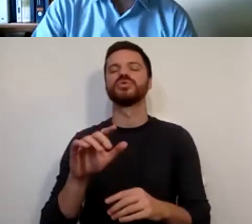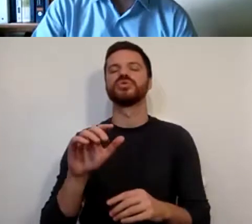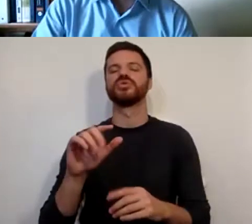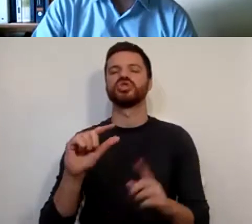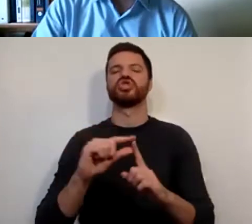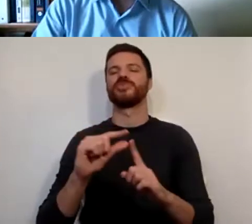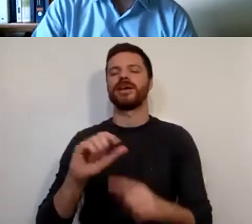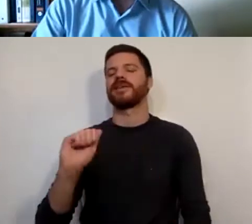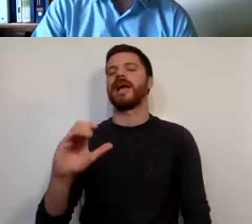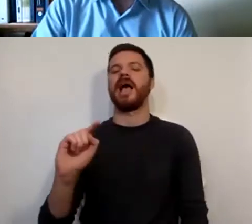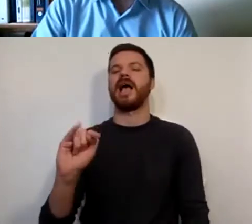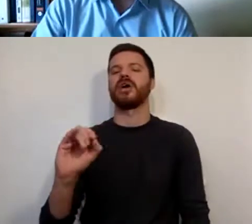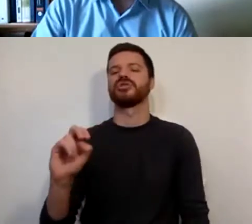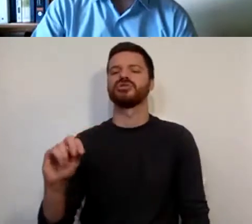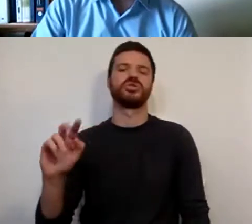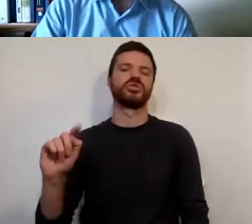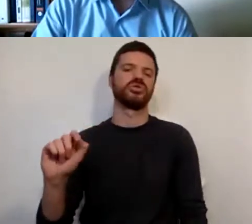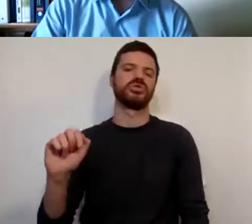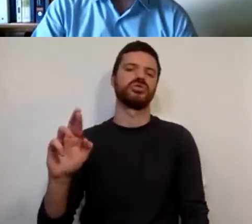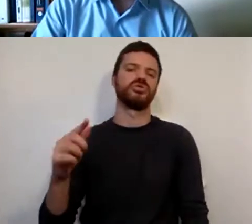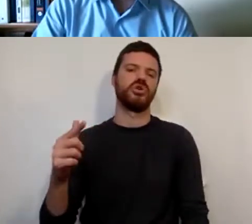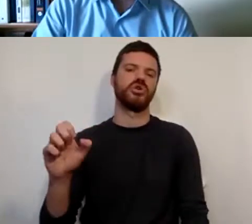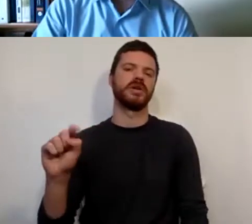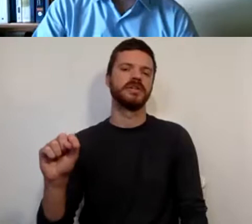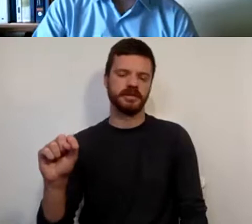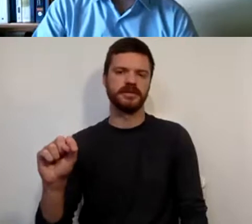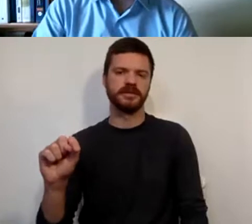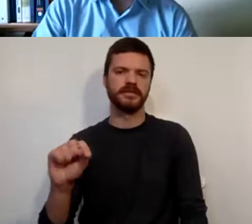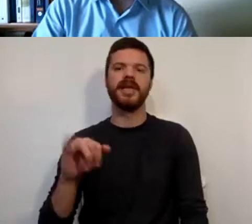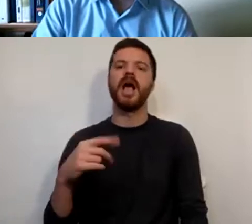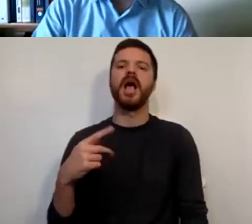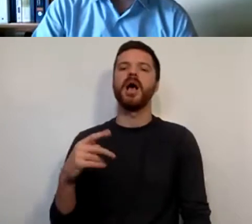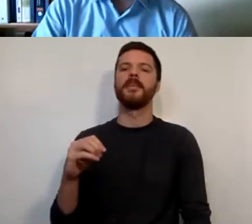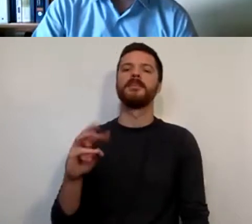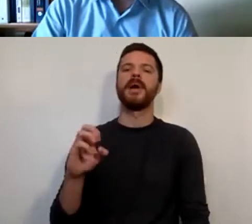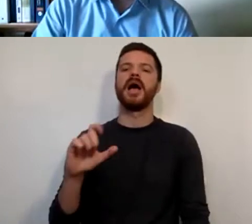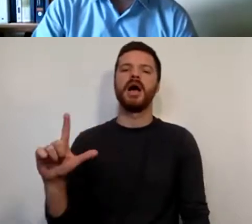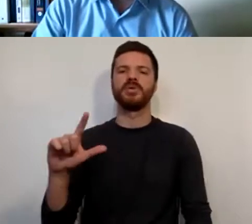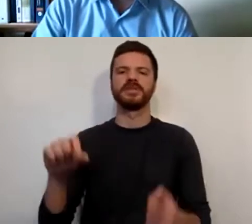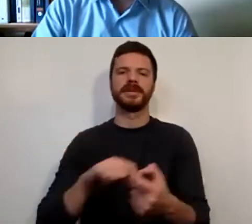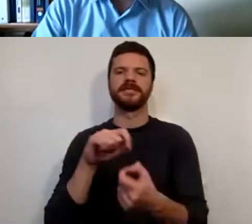terminology that's part of that Proctor and Powell specification guidance.